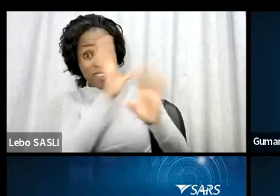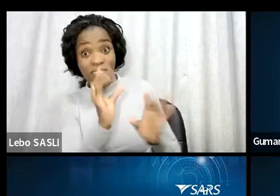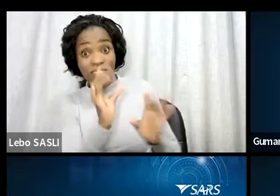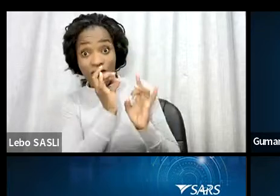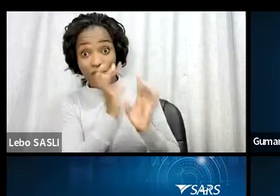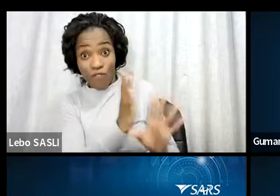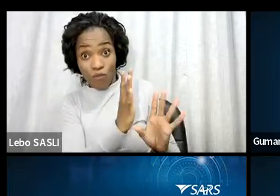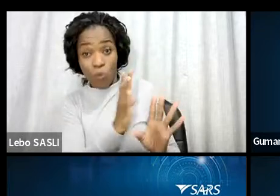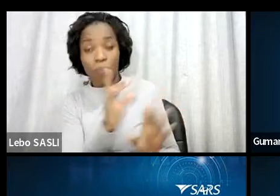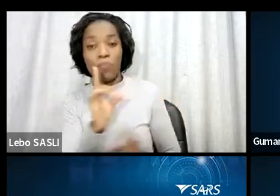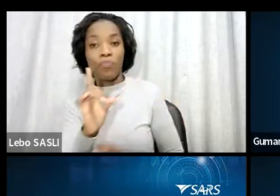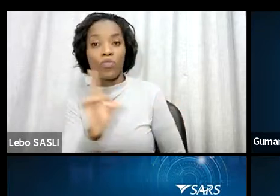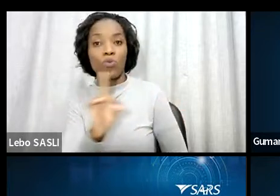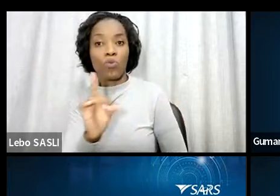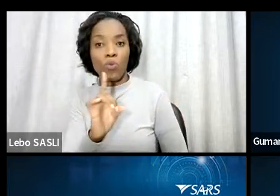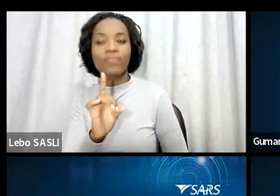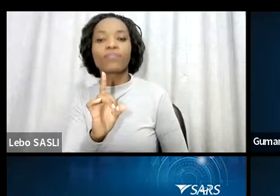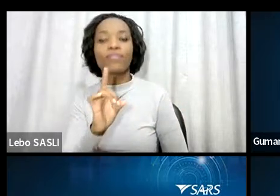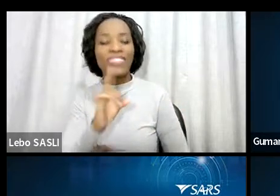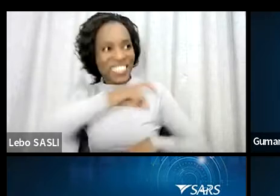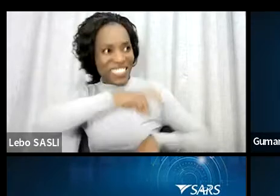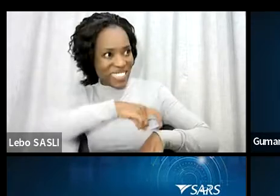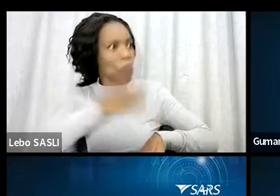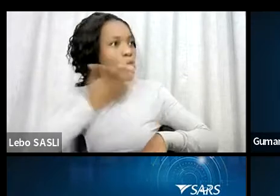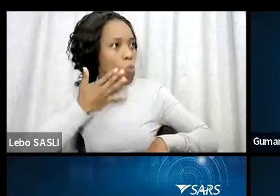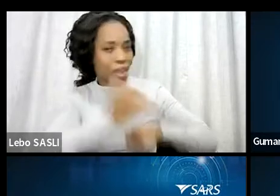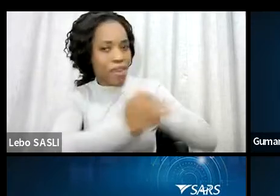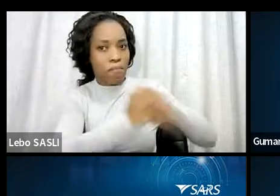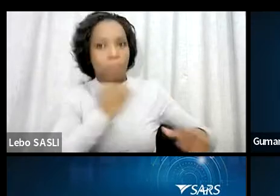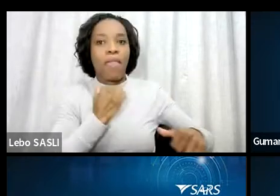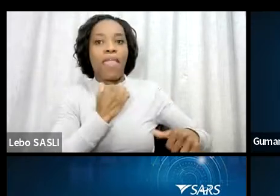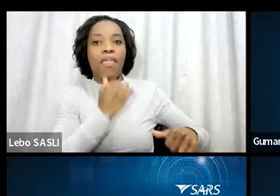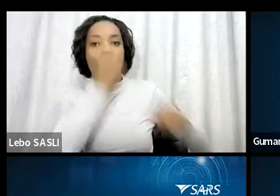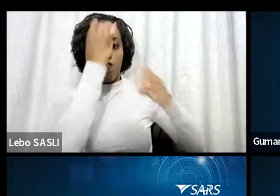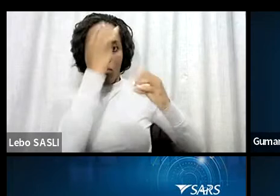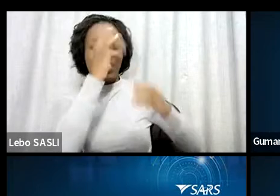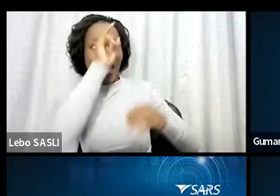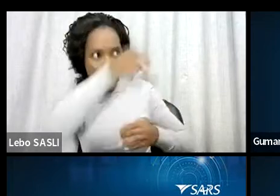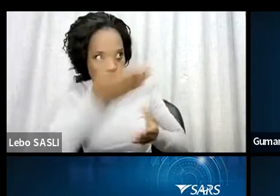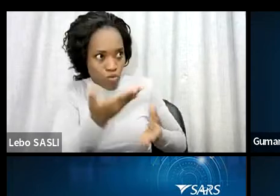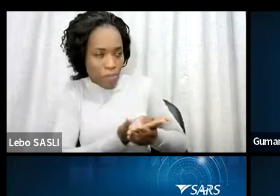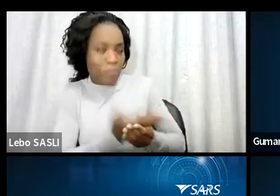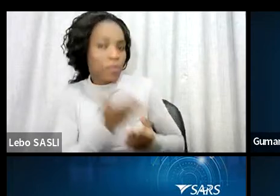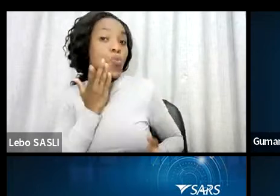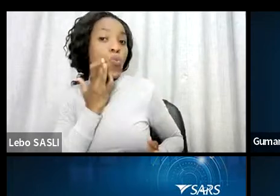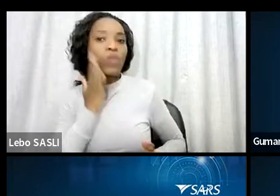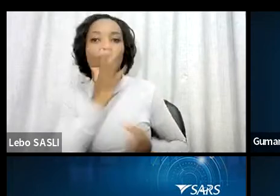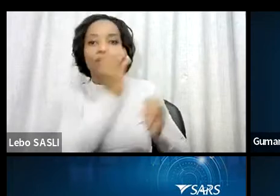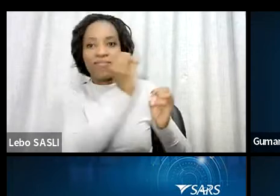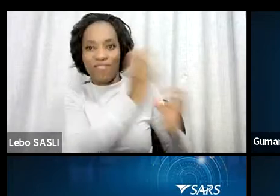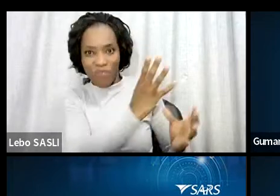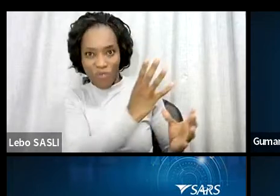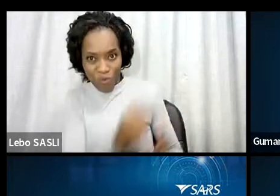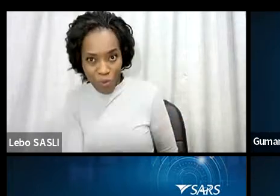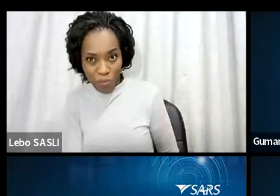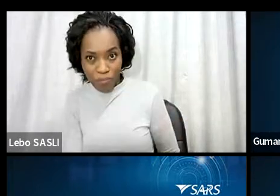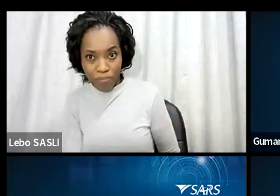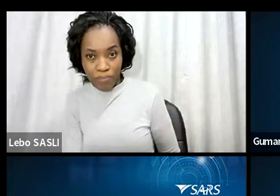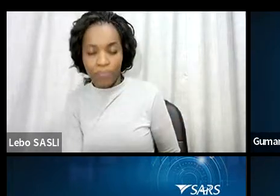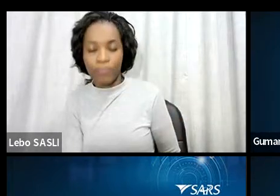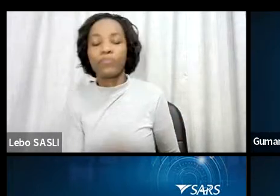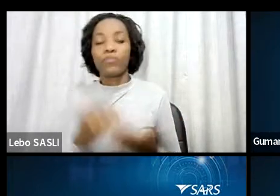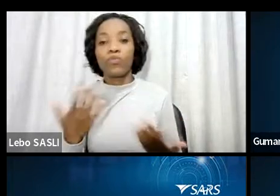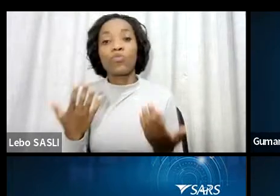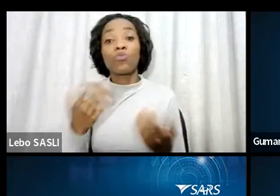in relation to the turnaround time in which you need to submit the supporting documentation.